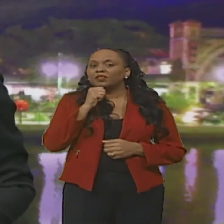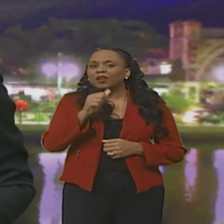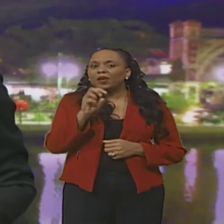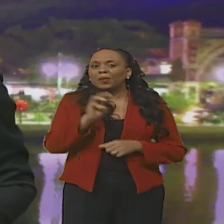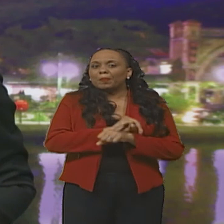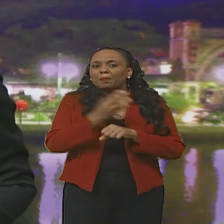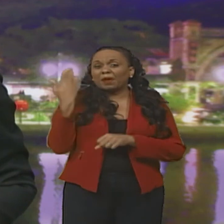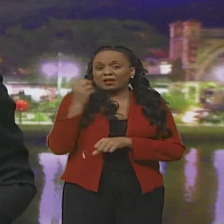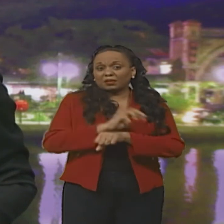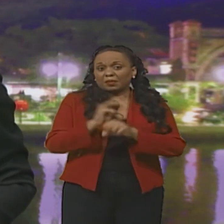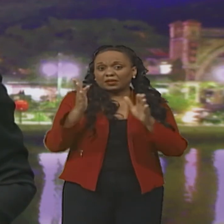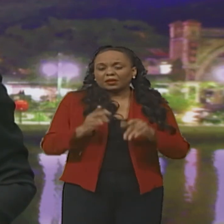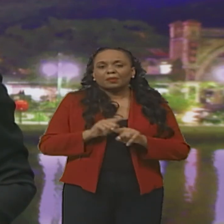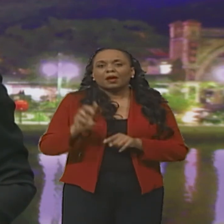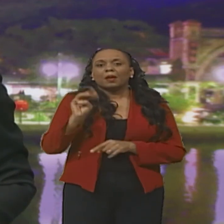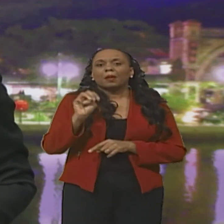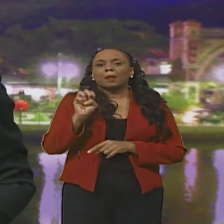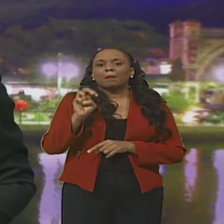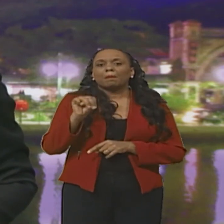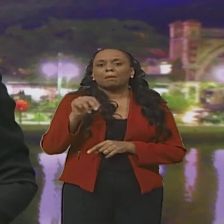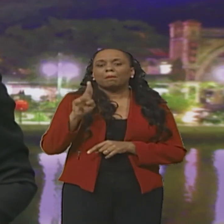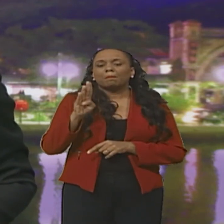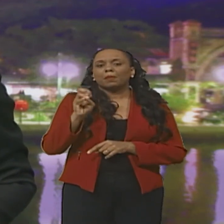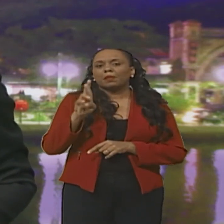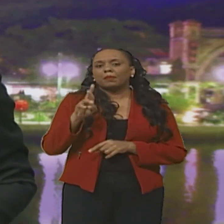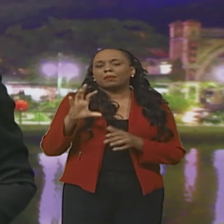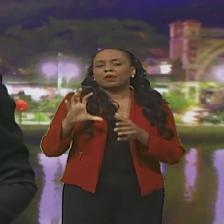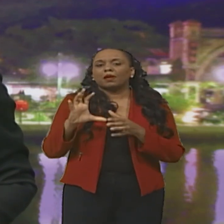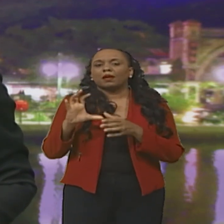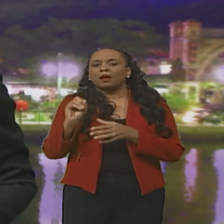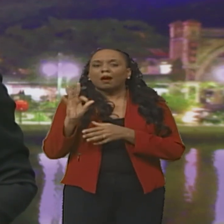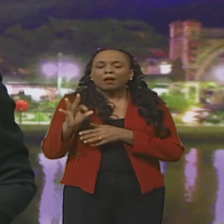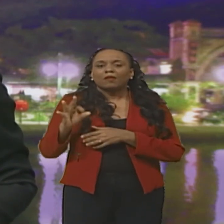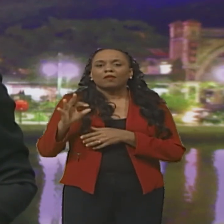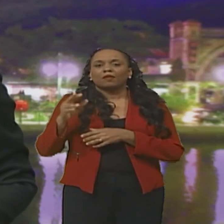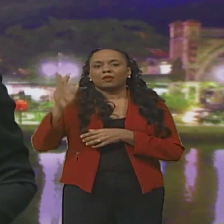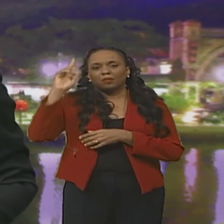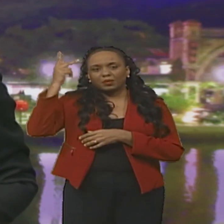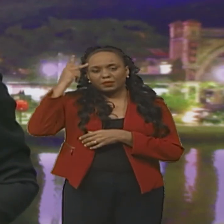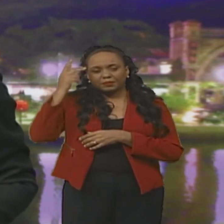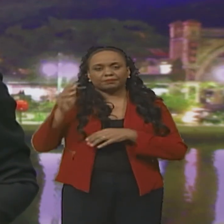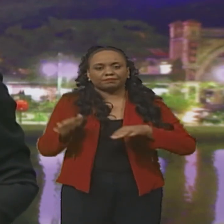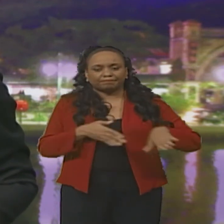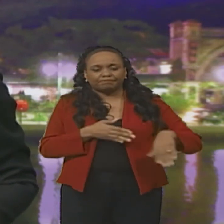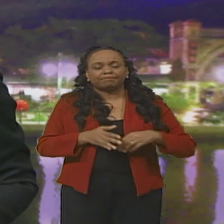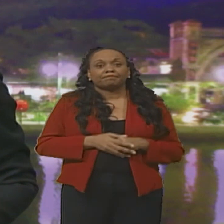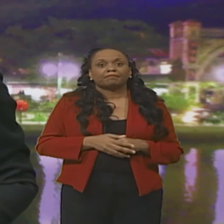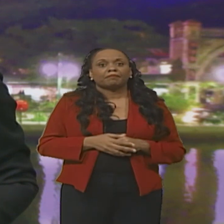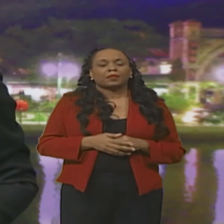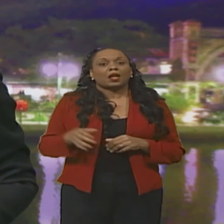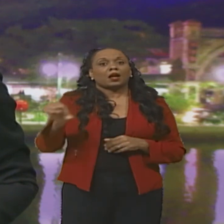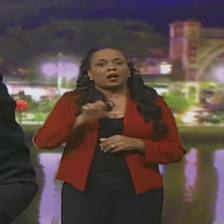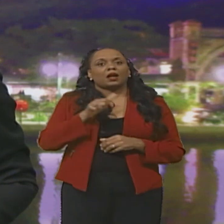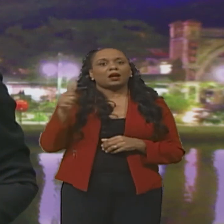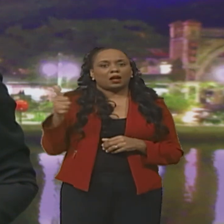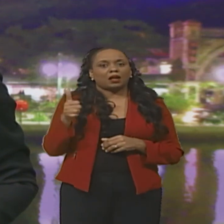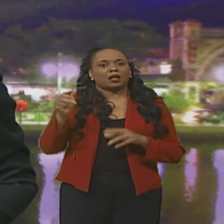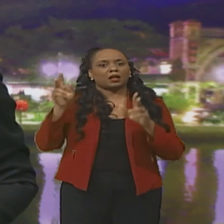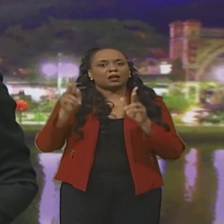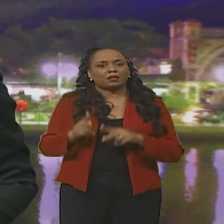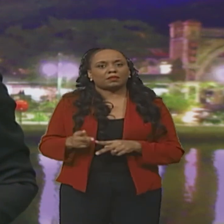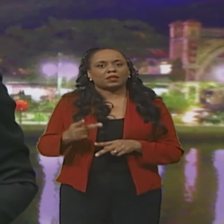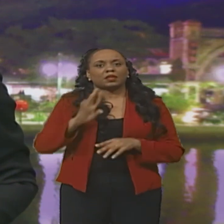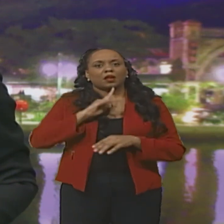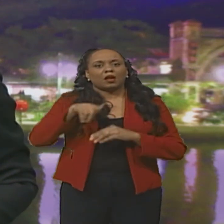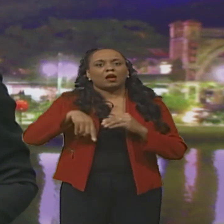Bar Association, represented by Kay Williams, suggested the inclusion of stronger penalties and the limiting of the power of arrest given to the